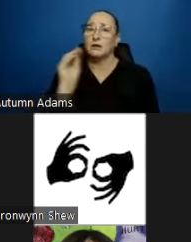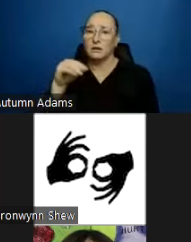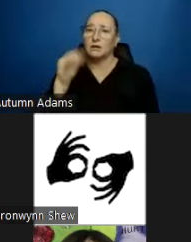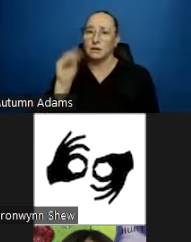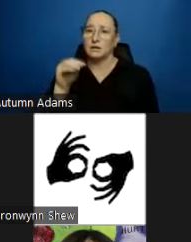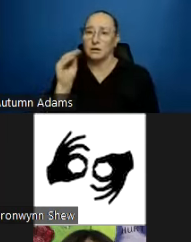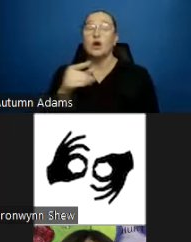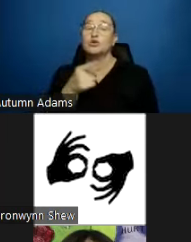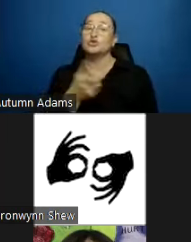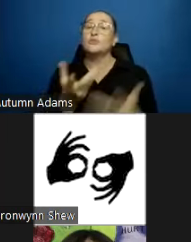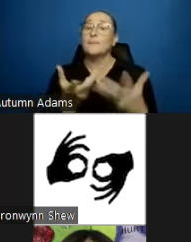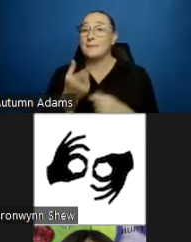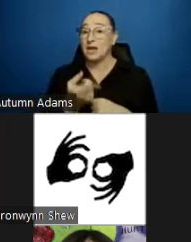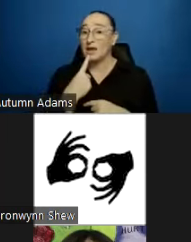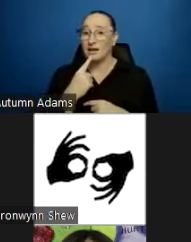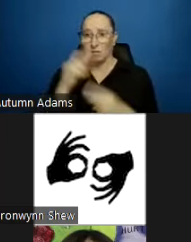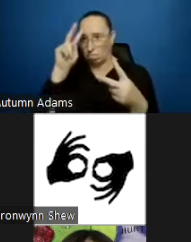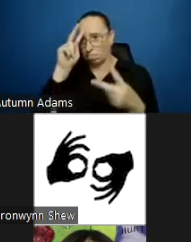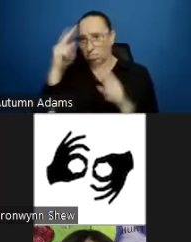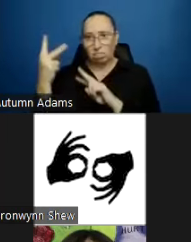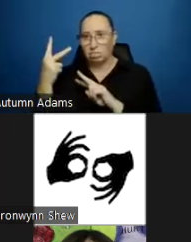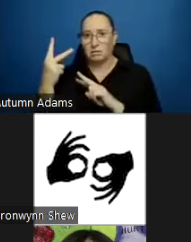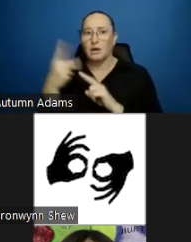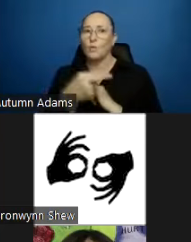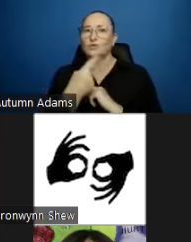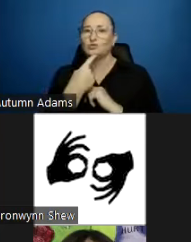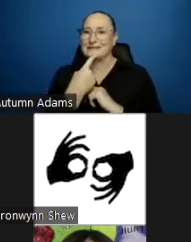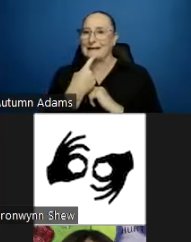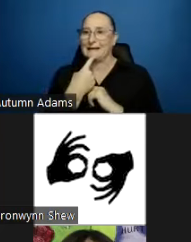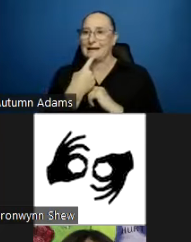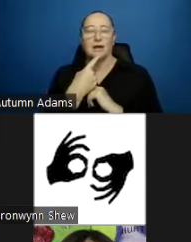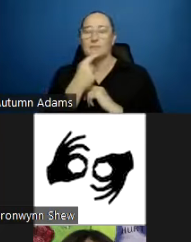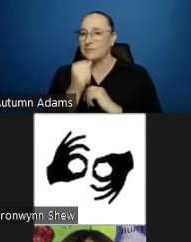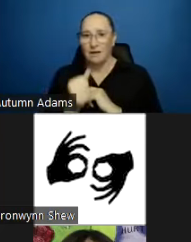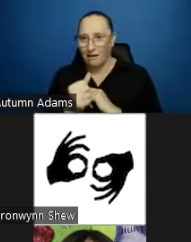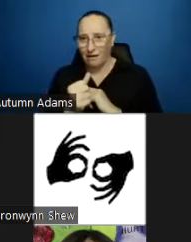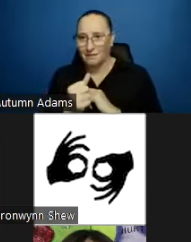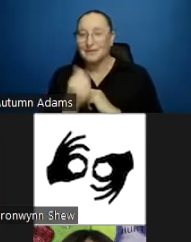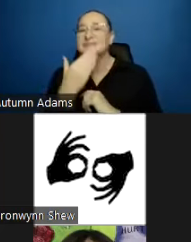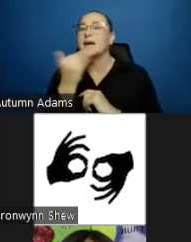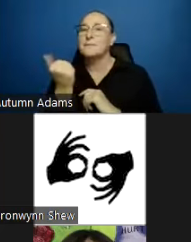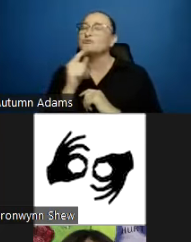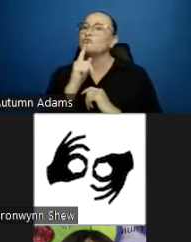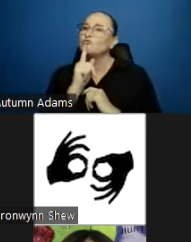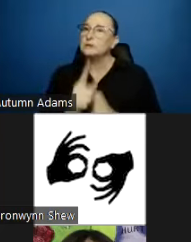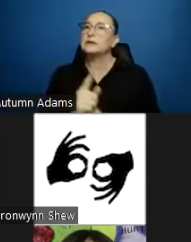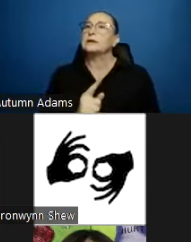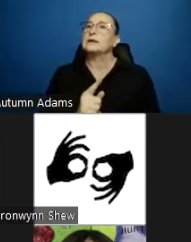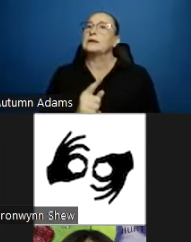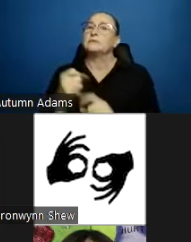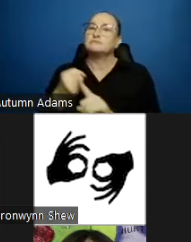that they're actually understanding what you're saying, and they may not be. It is best to really